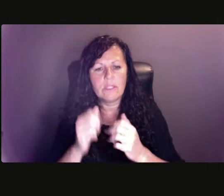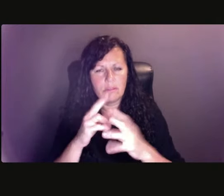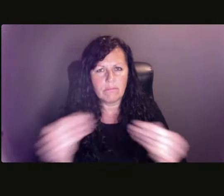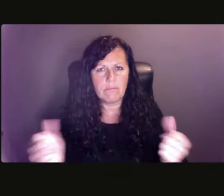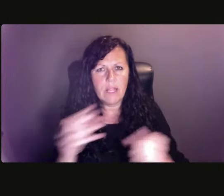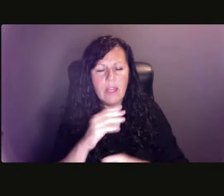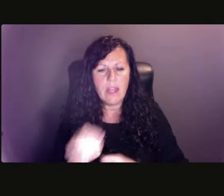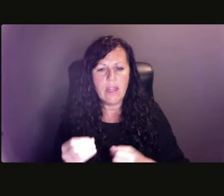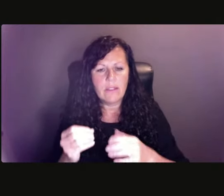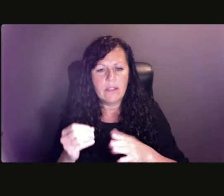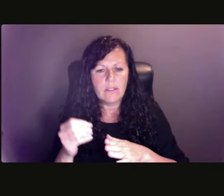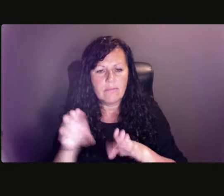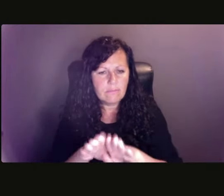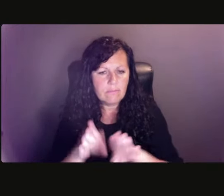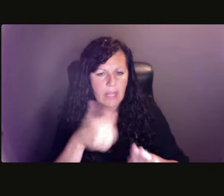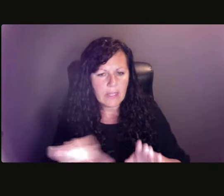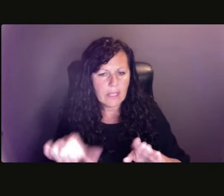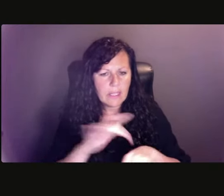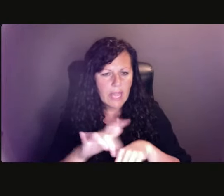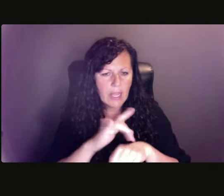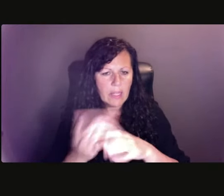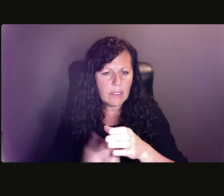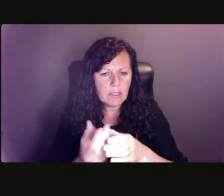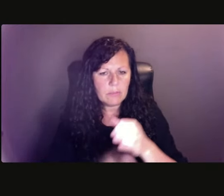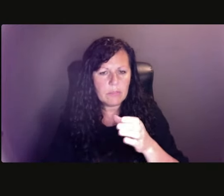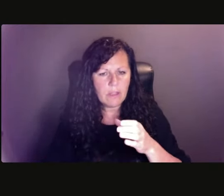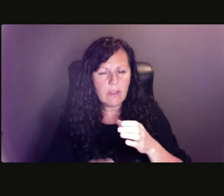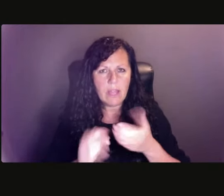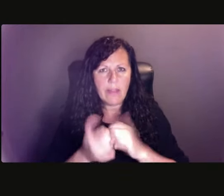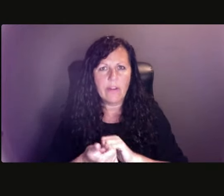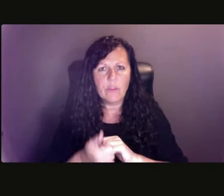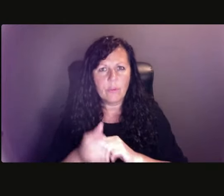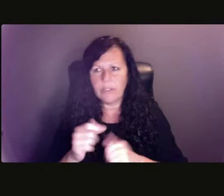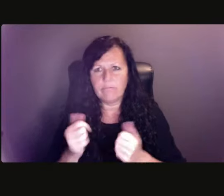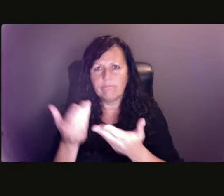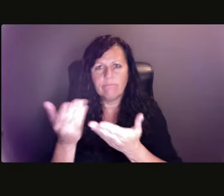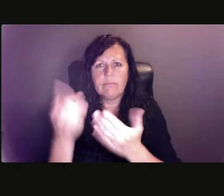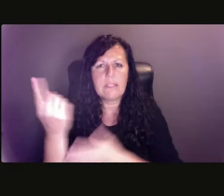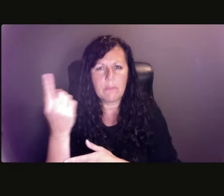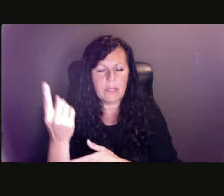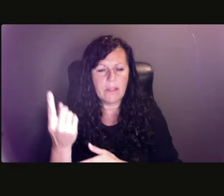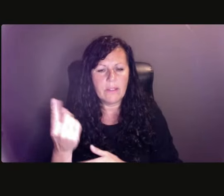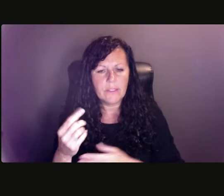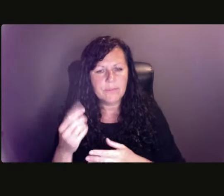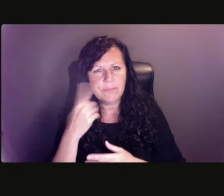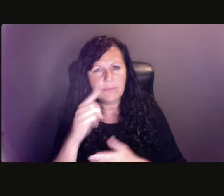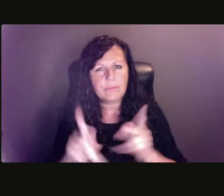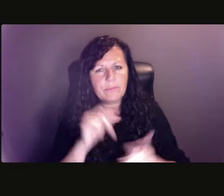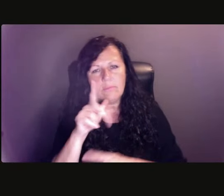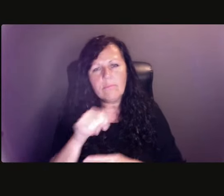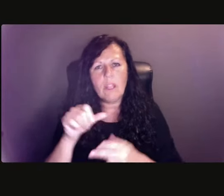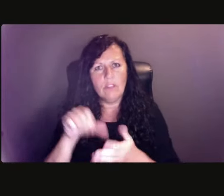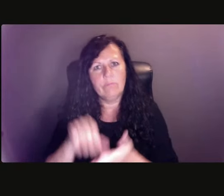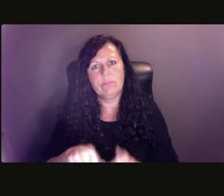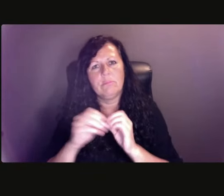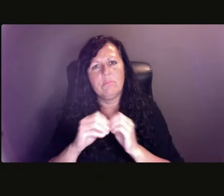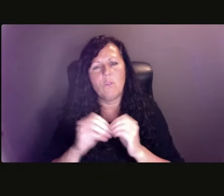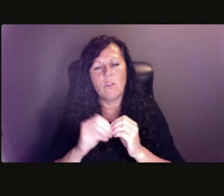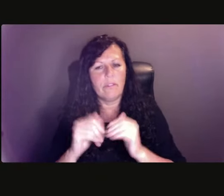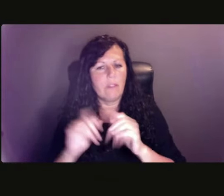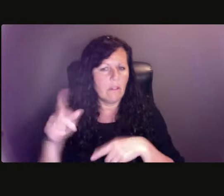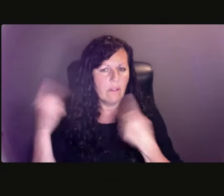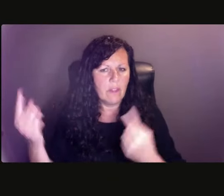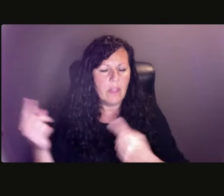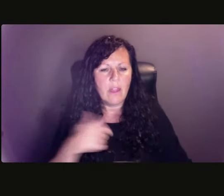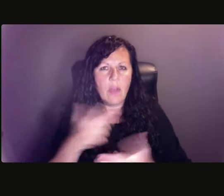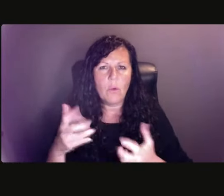assistance to staff who may feel more strained than others during this time. I'm committed to being transparent and open to the process, so please let me